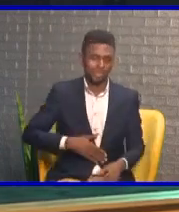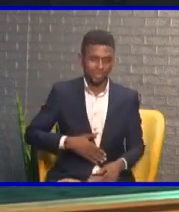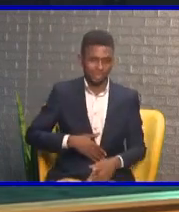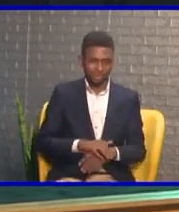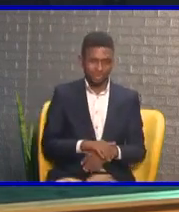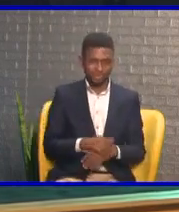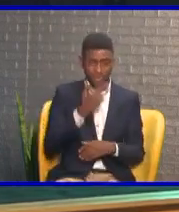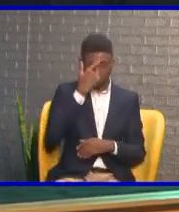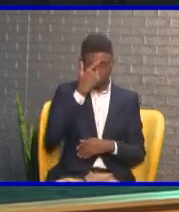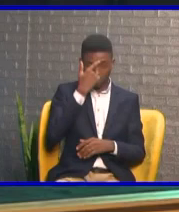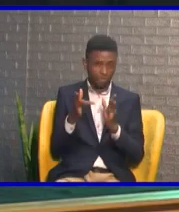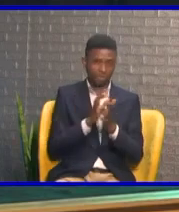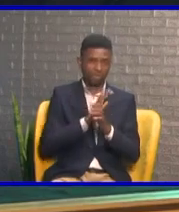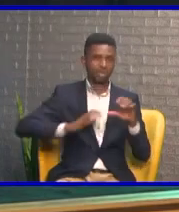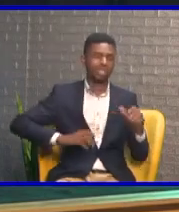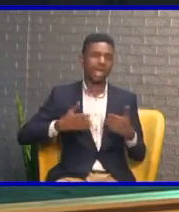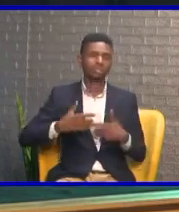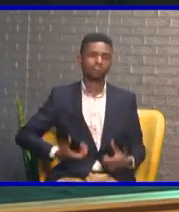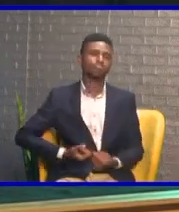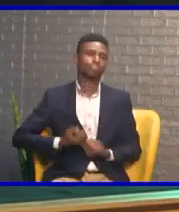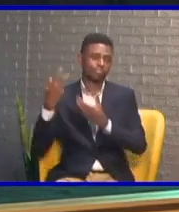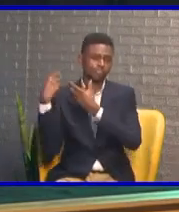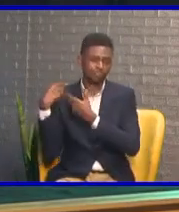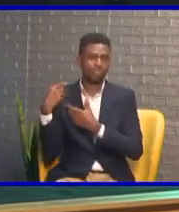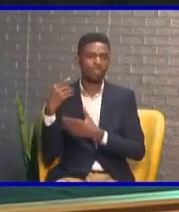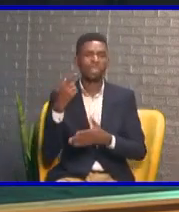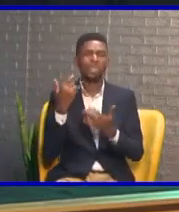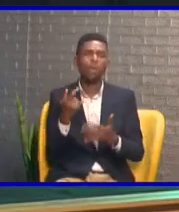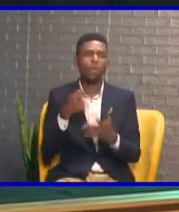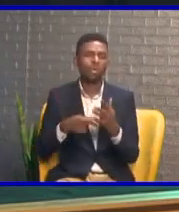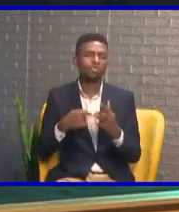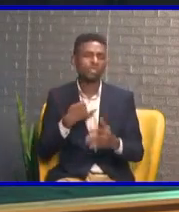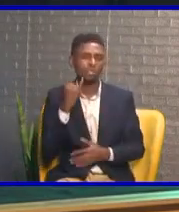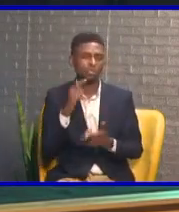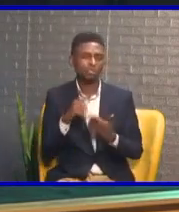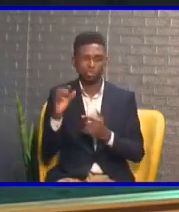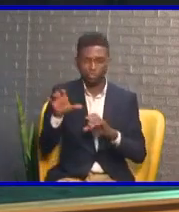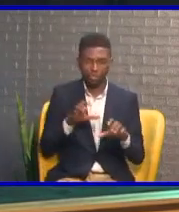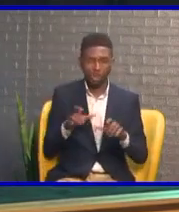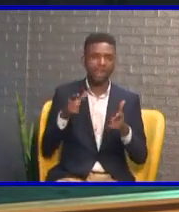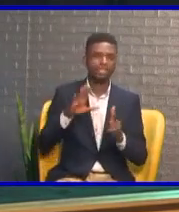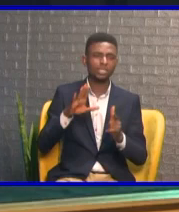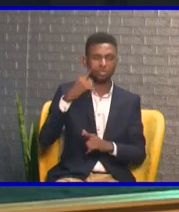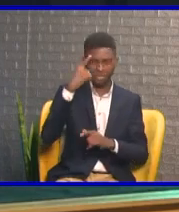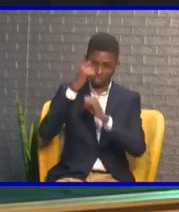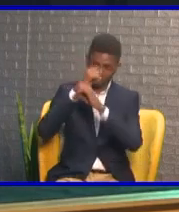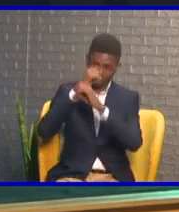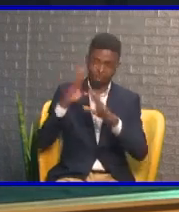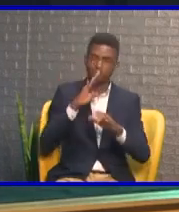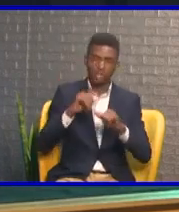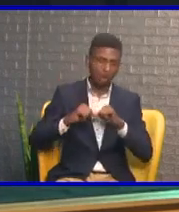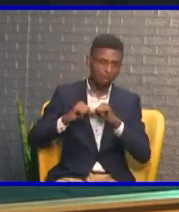a simple gospel. What am I supposed to do? Imagine it. Let your imagination be consistent with the